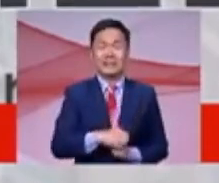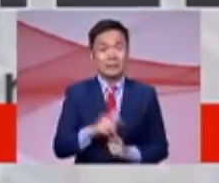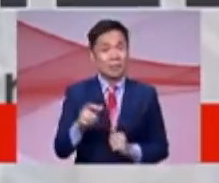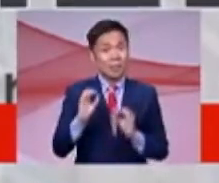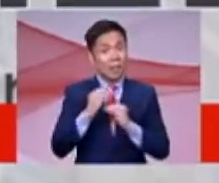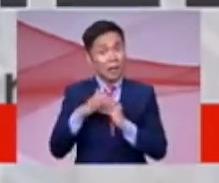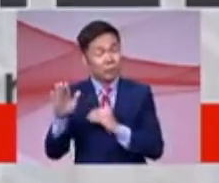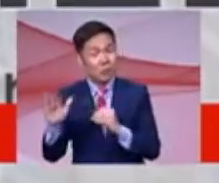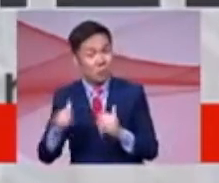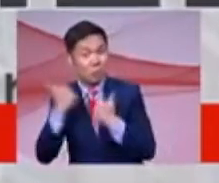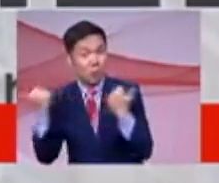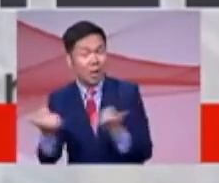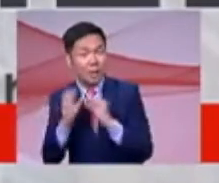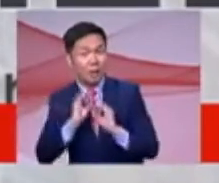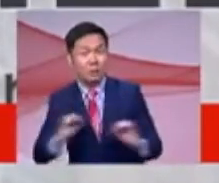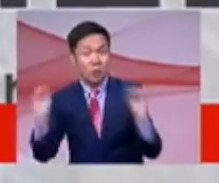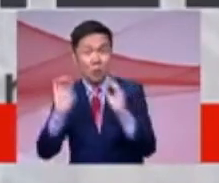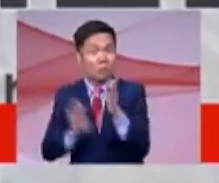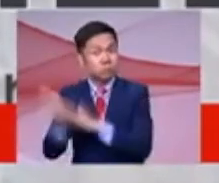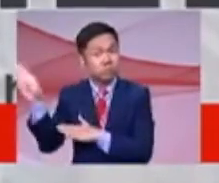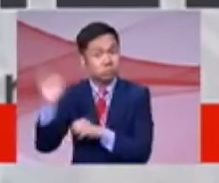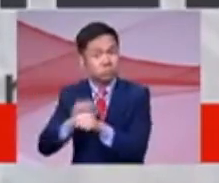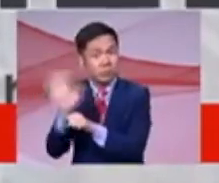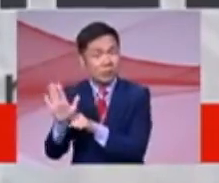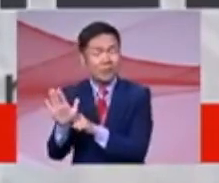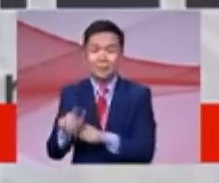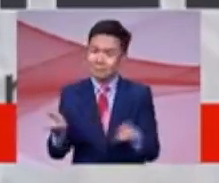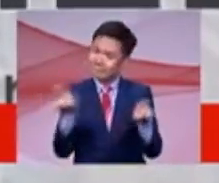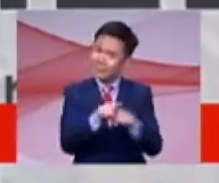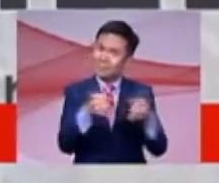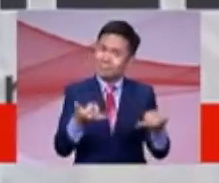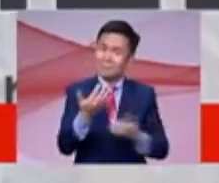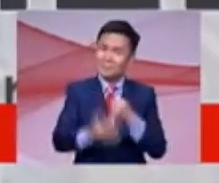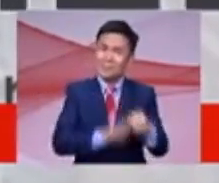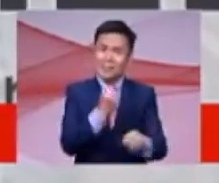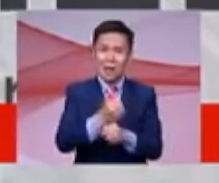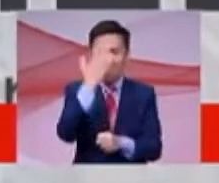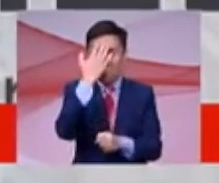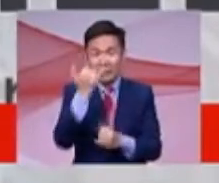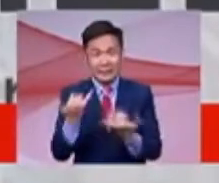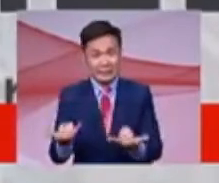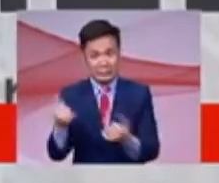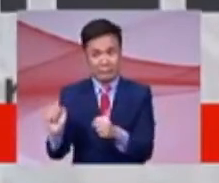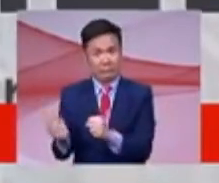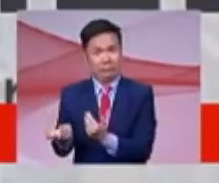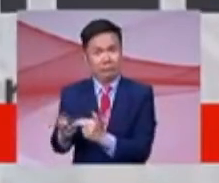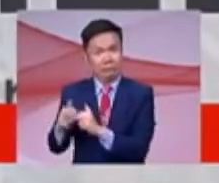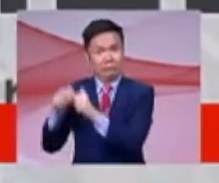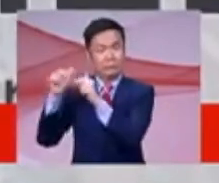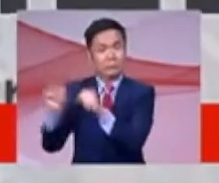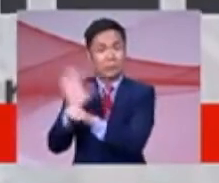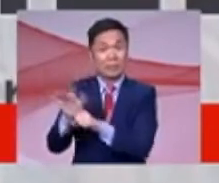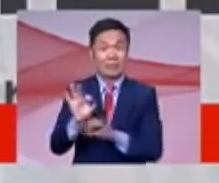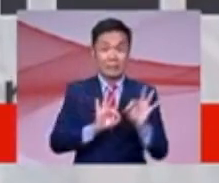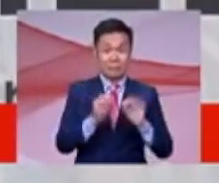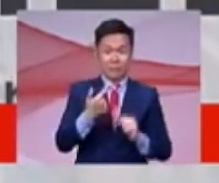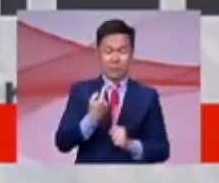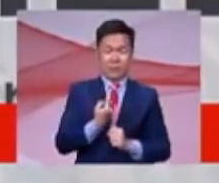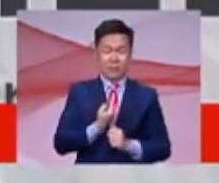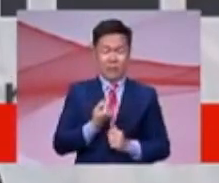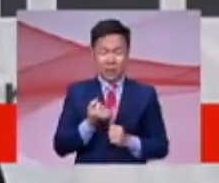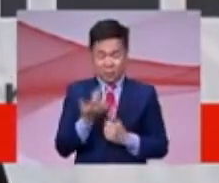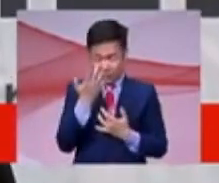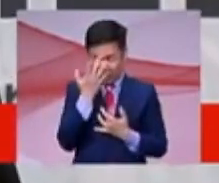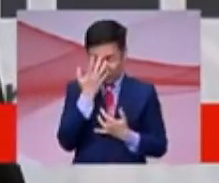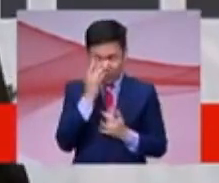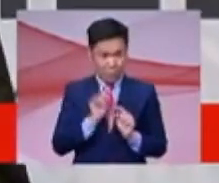in infection. Why can't we do it again? Because now the cases is very high. If you are infected, come to the hospital. If